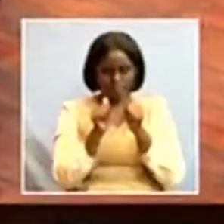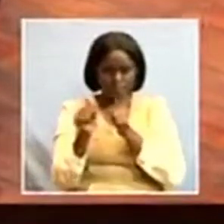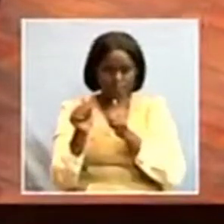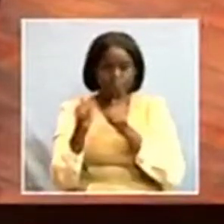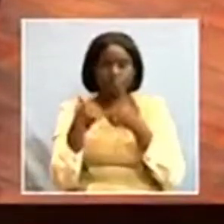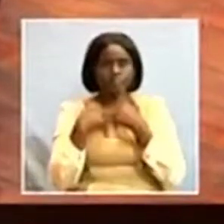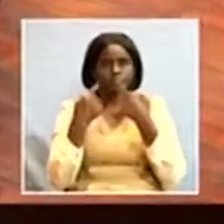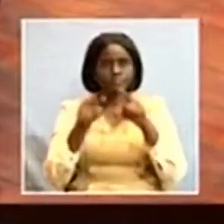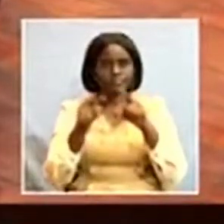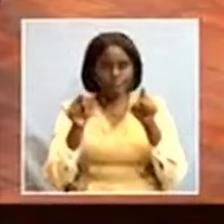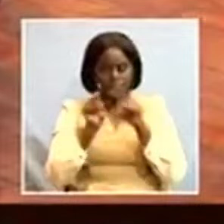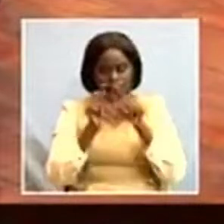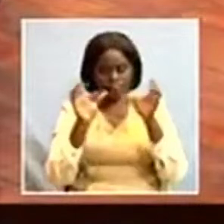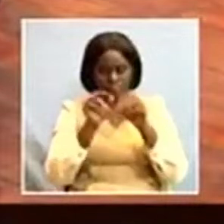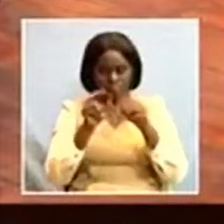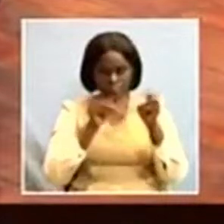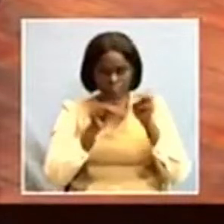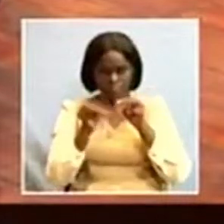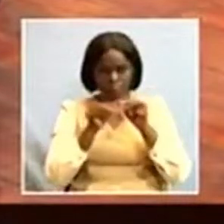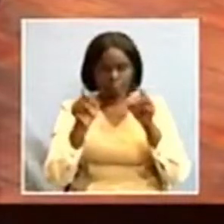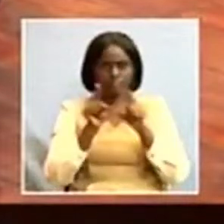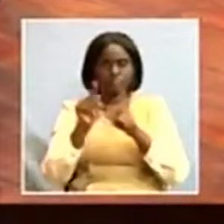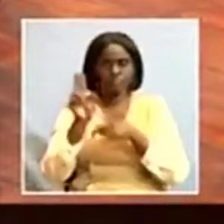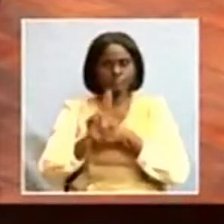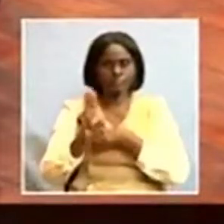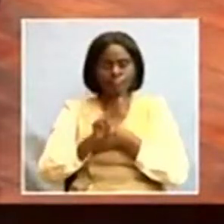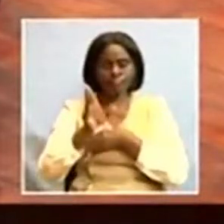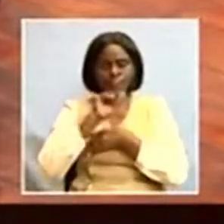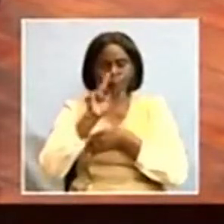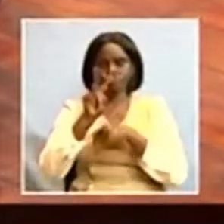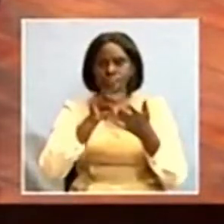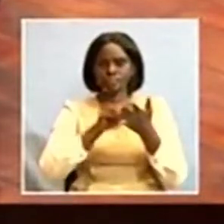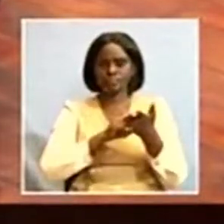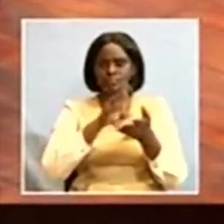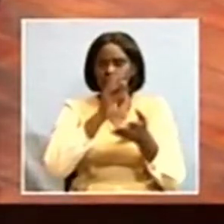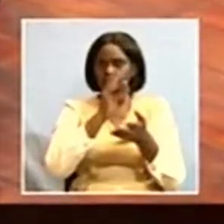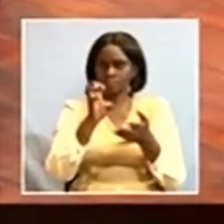Action taken. The council management spent